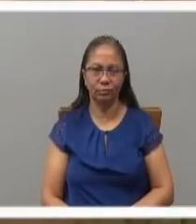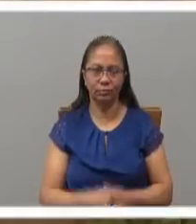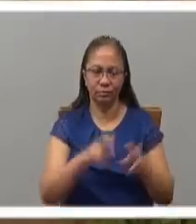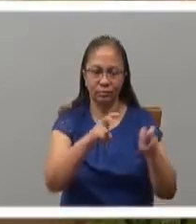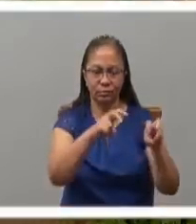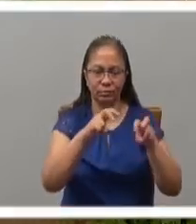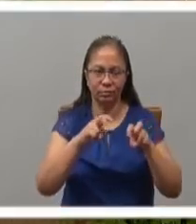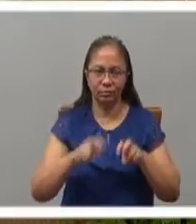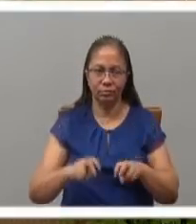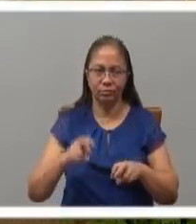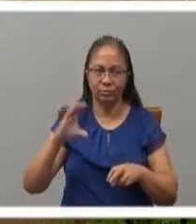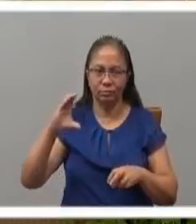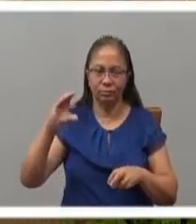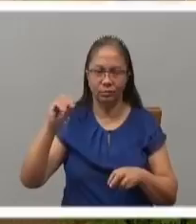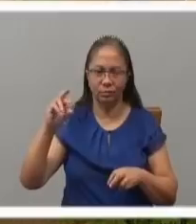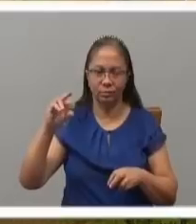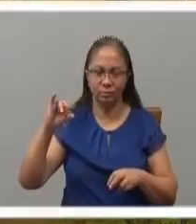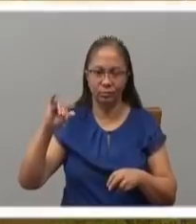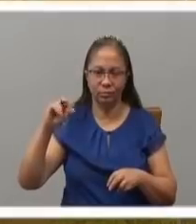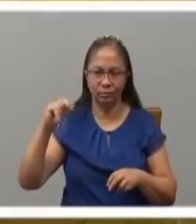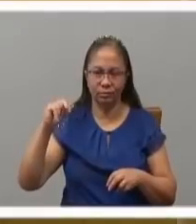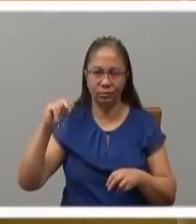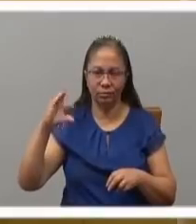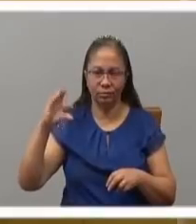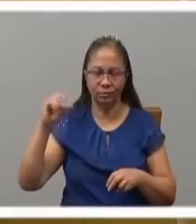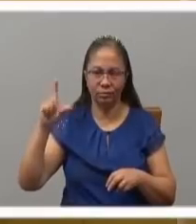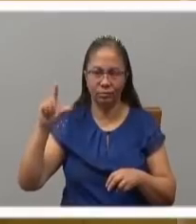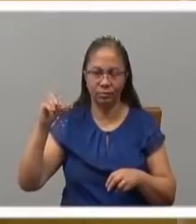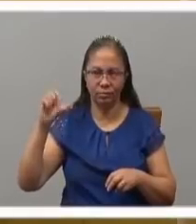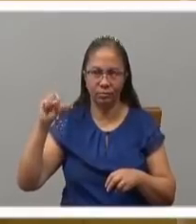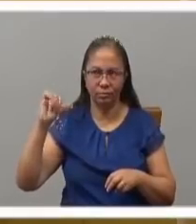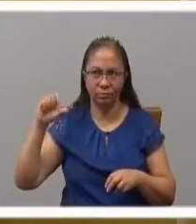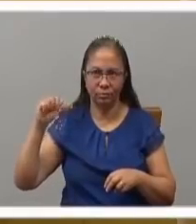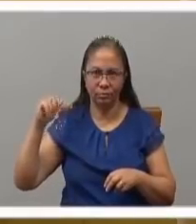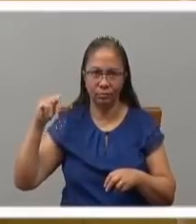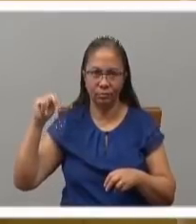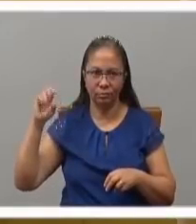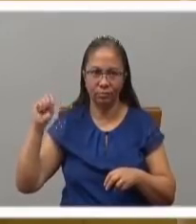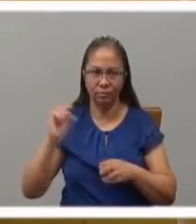A reading from the letter of St. Paul to the Colossians.